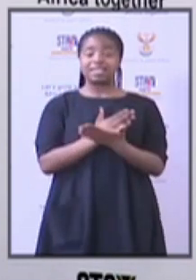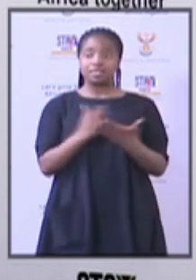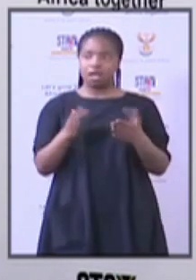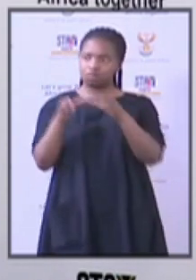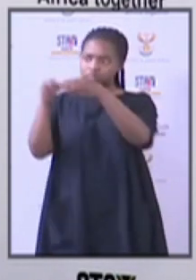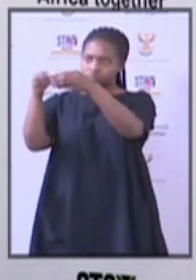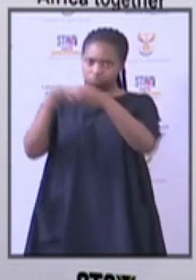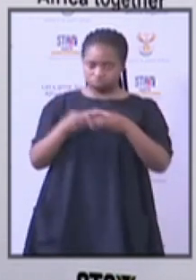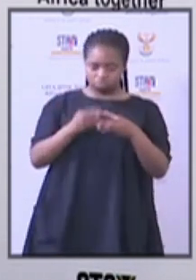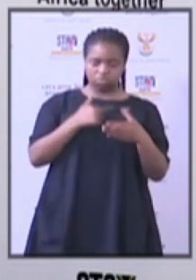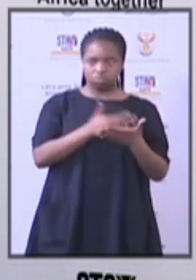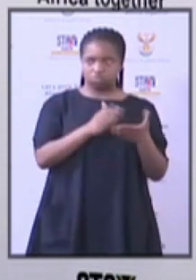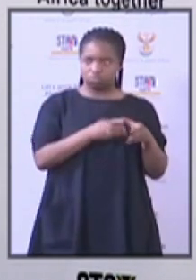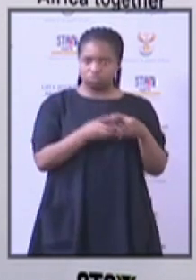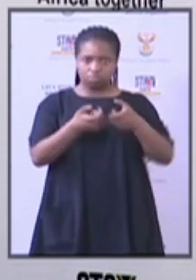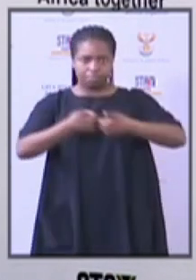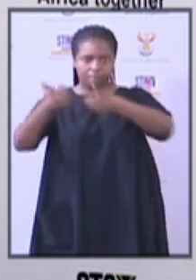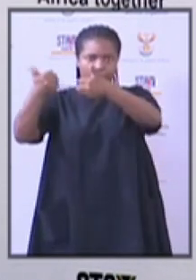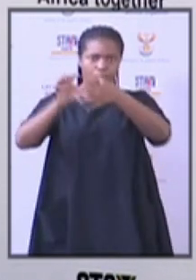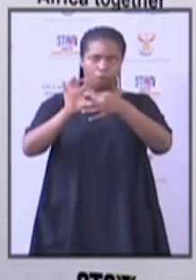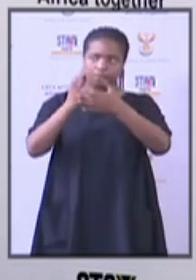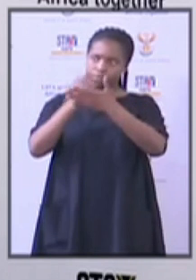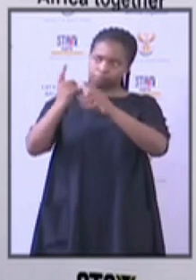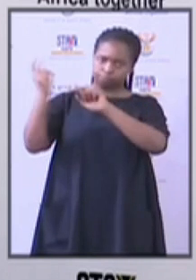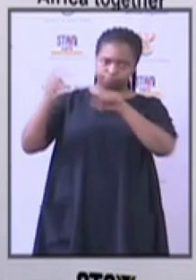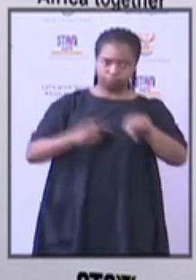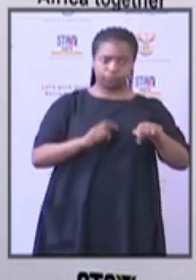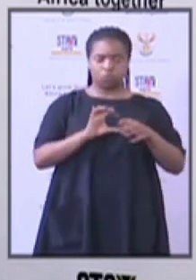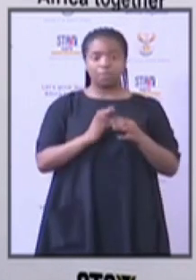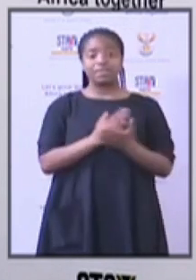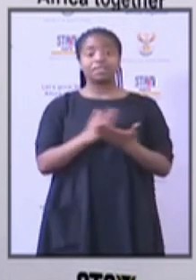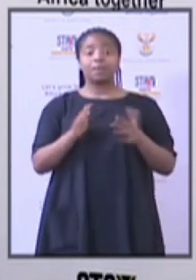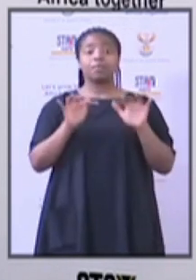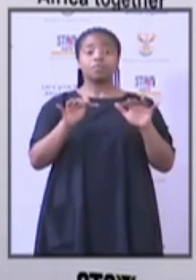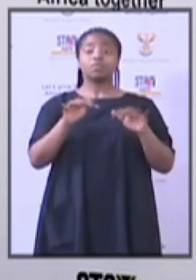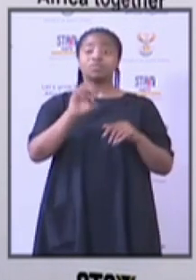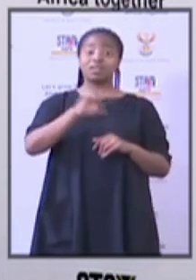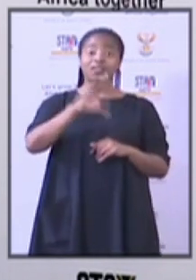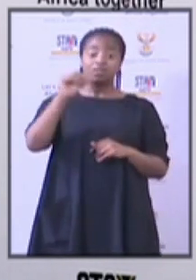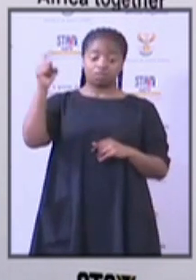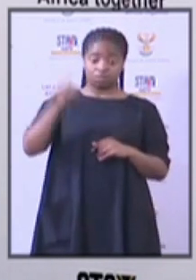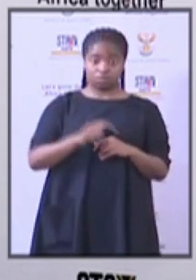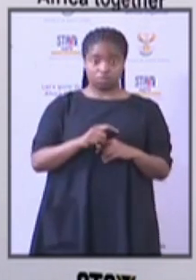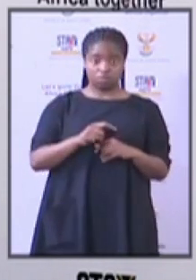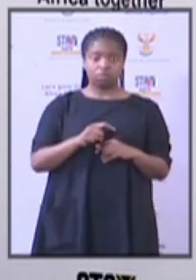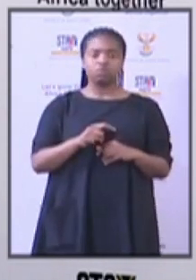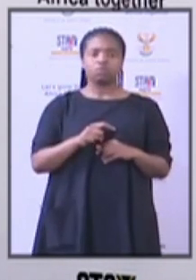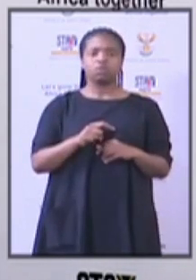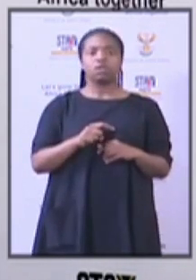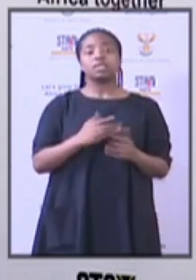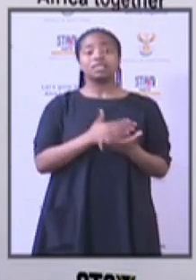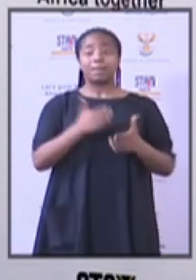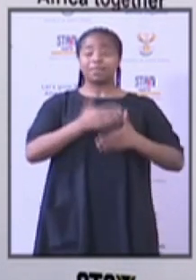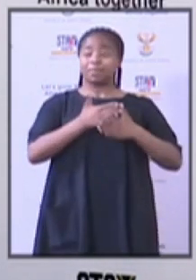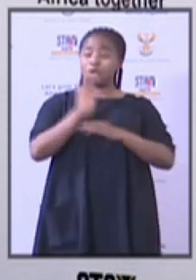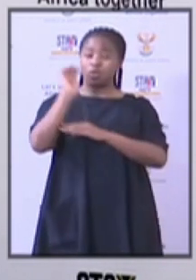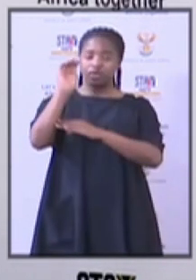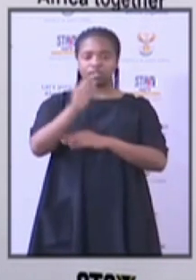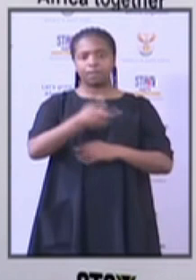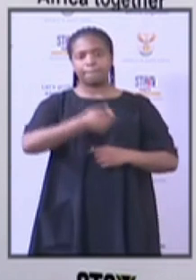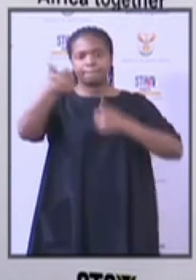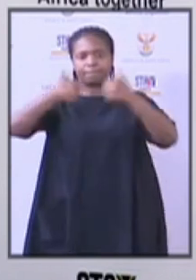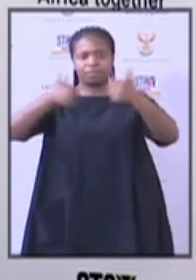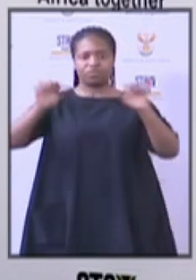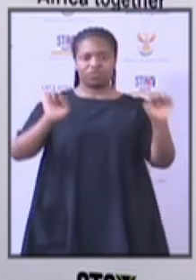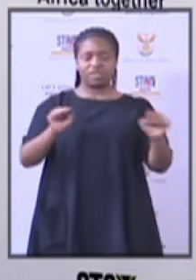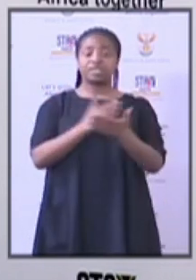to be allowed. Some of these South Africans have since returned to their base countries. Other people who were